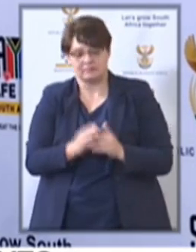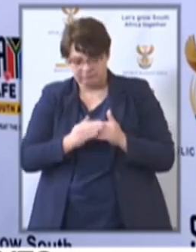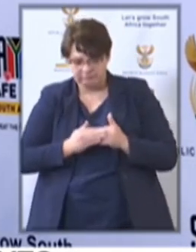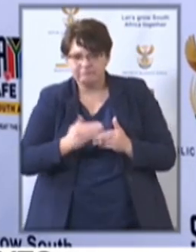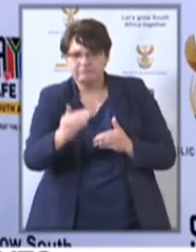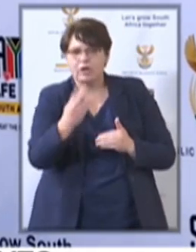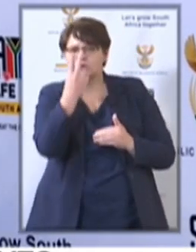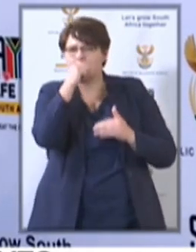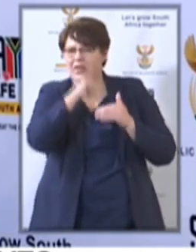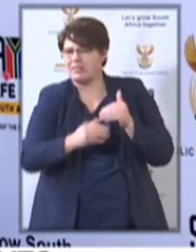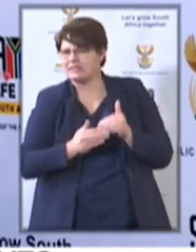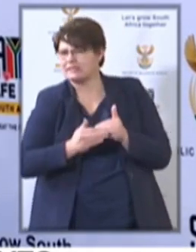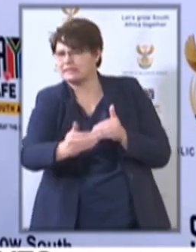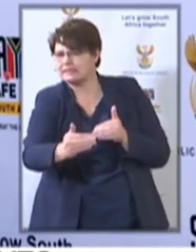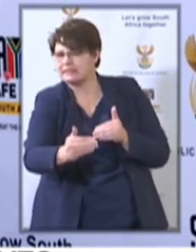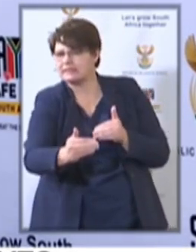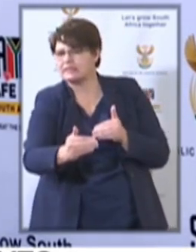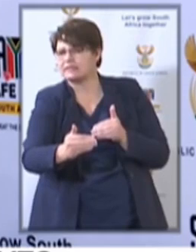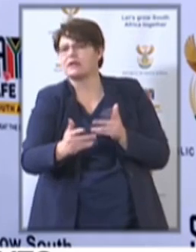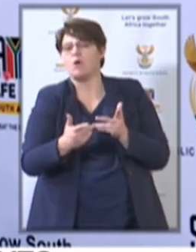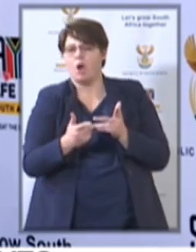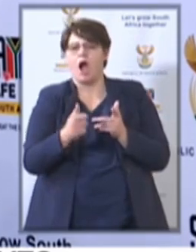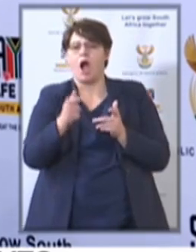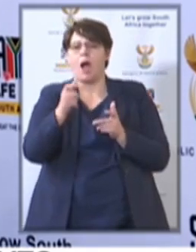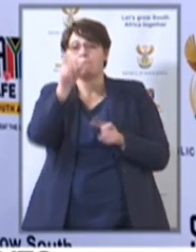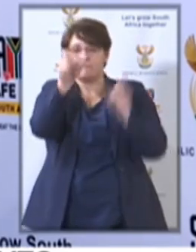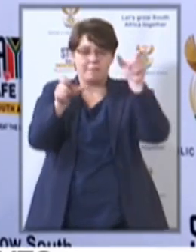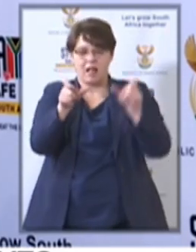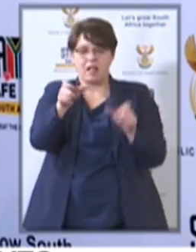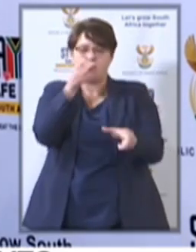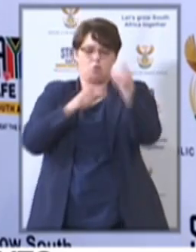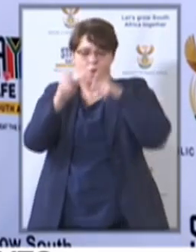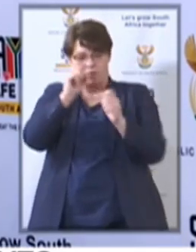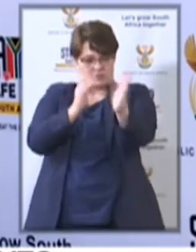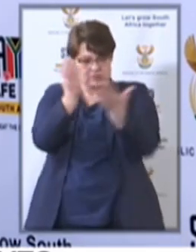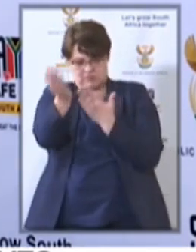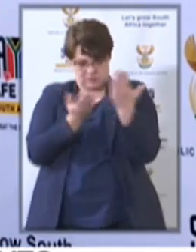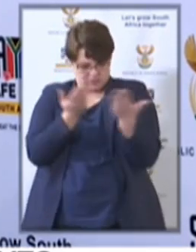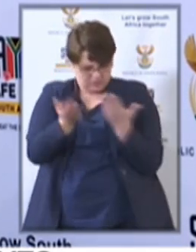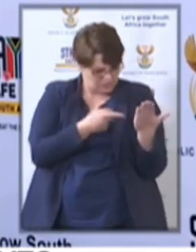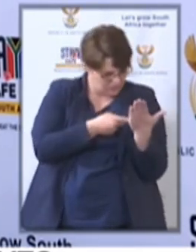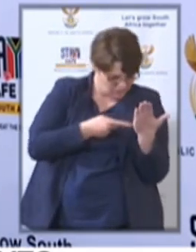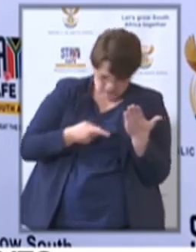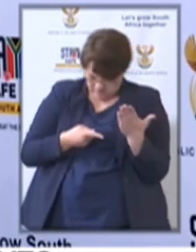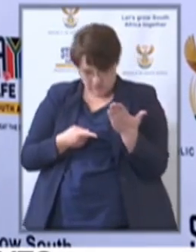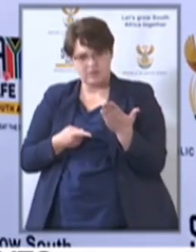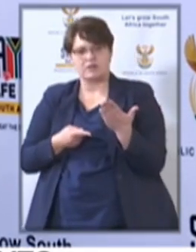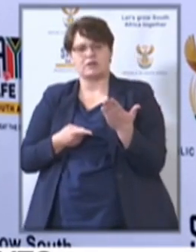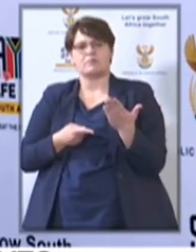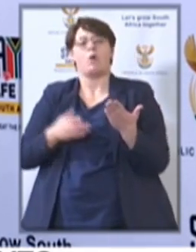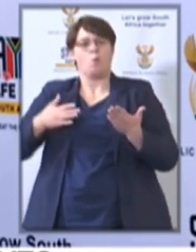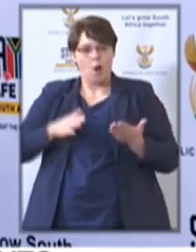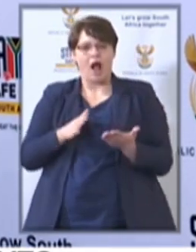period of 2 months of public comment, I will then be receiving